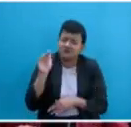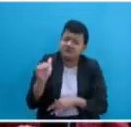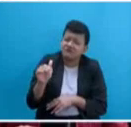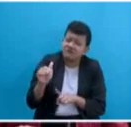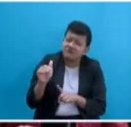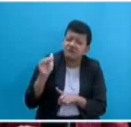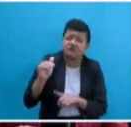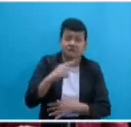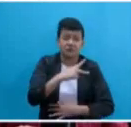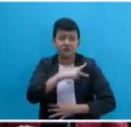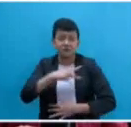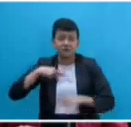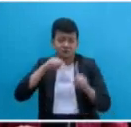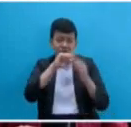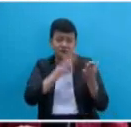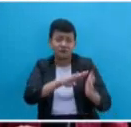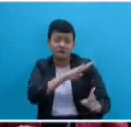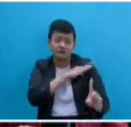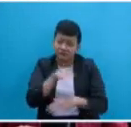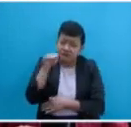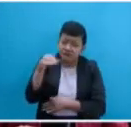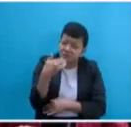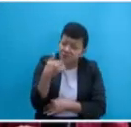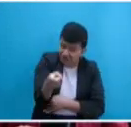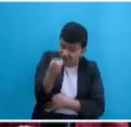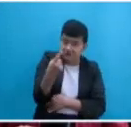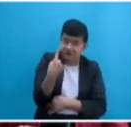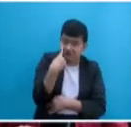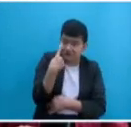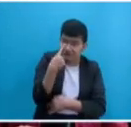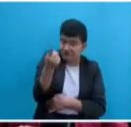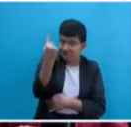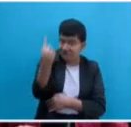honorable thing, if he can find it in himself, and resign.